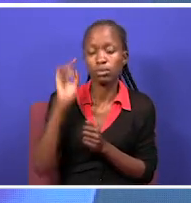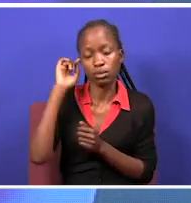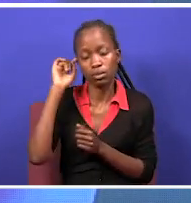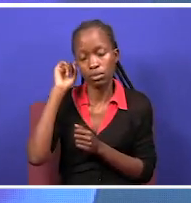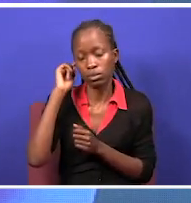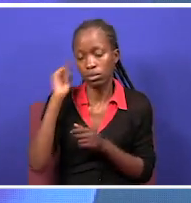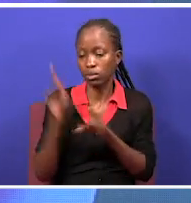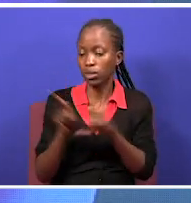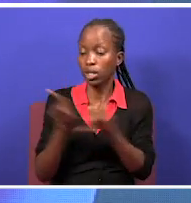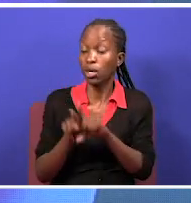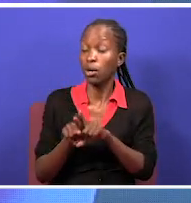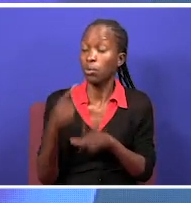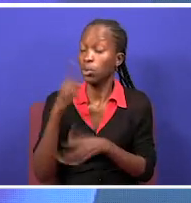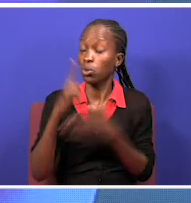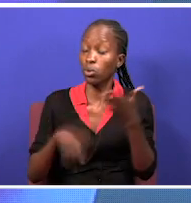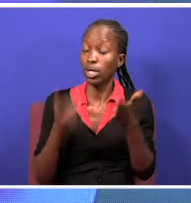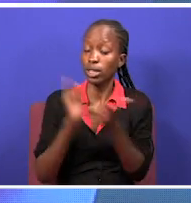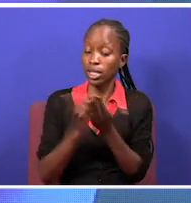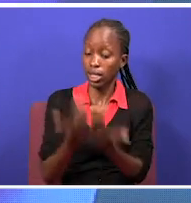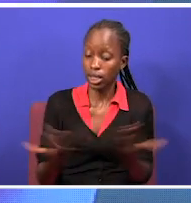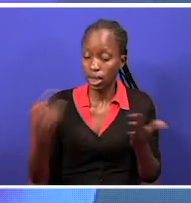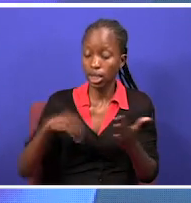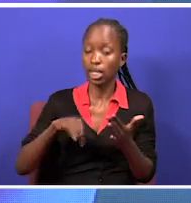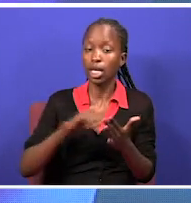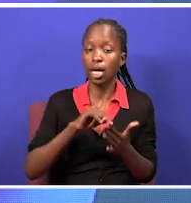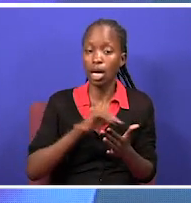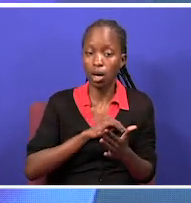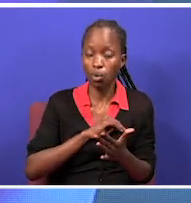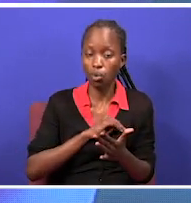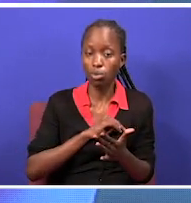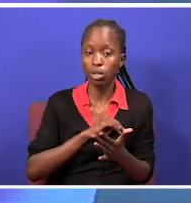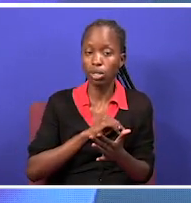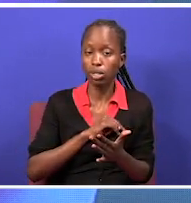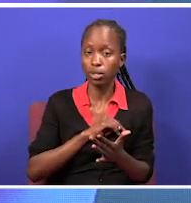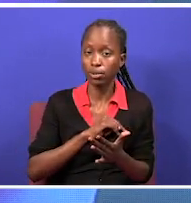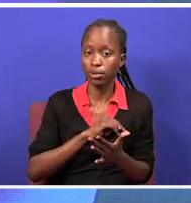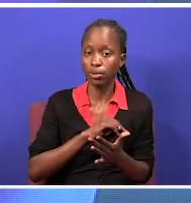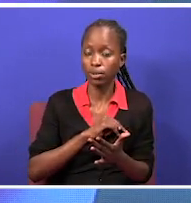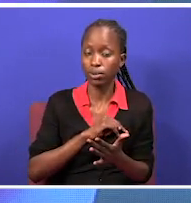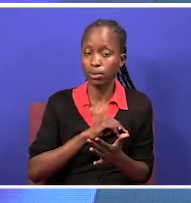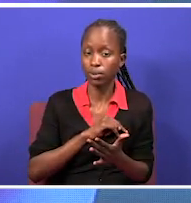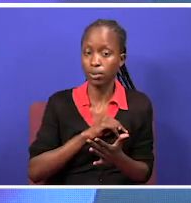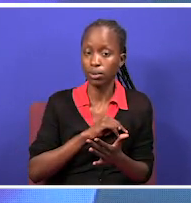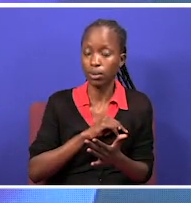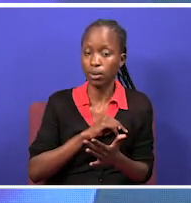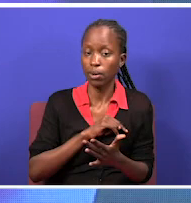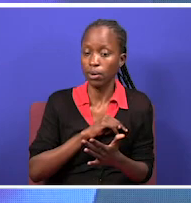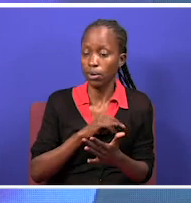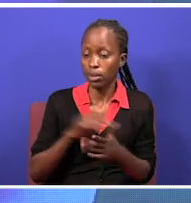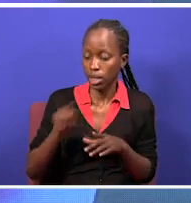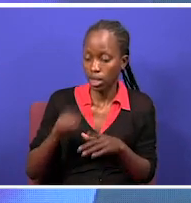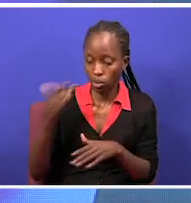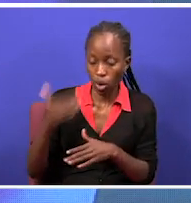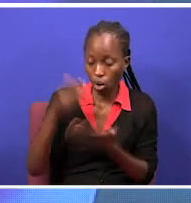make sure that our children walk and are helped in this walk in learning